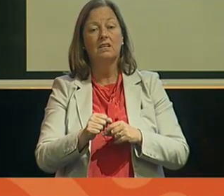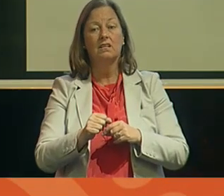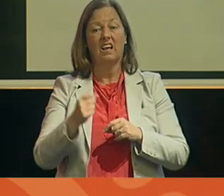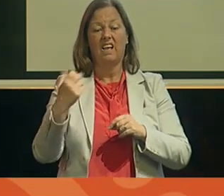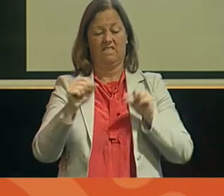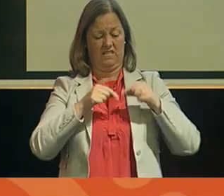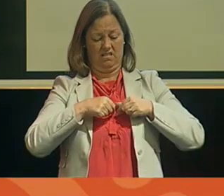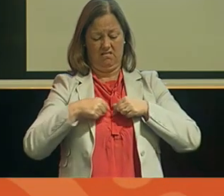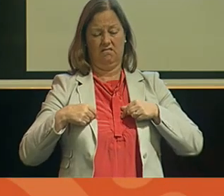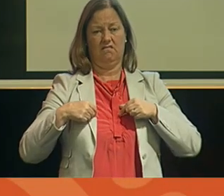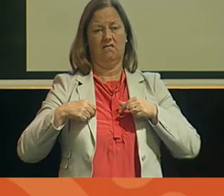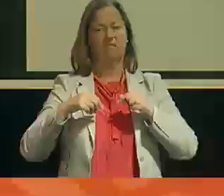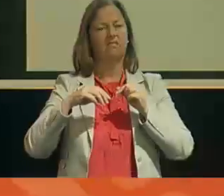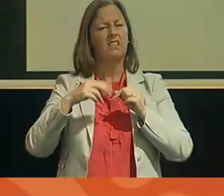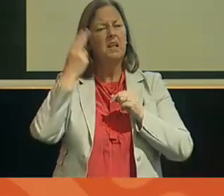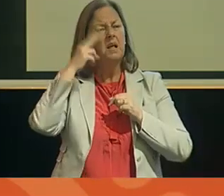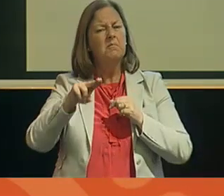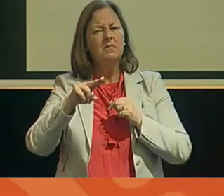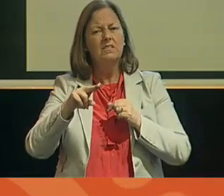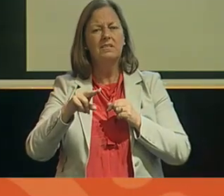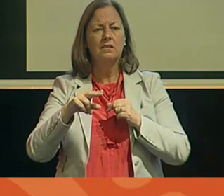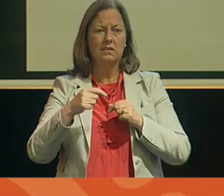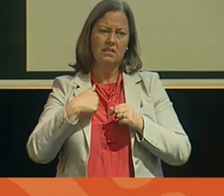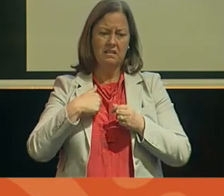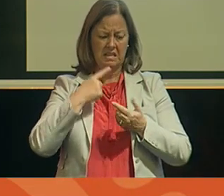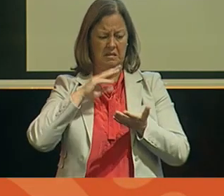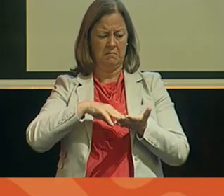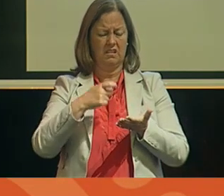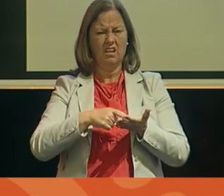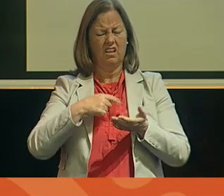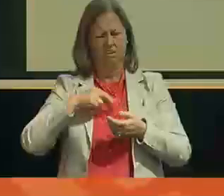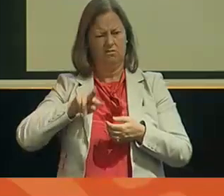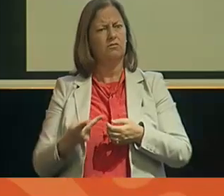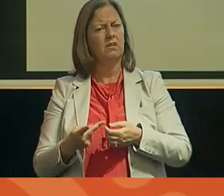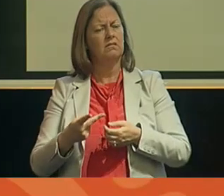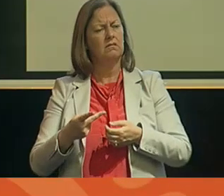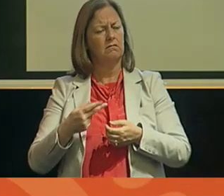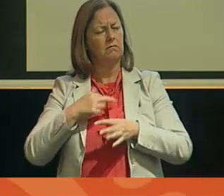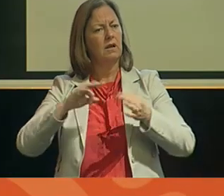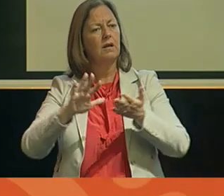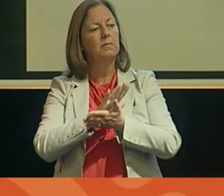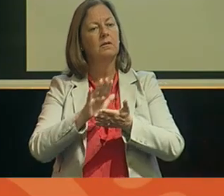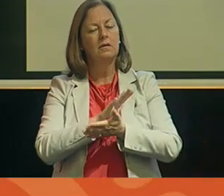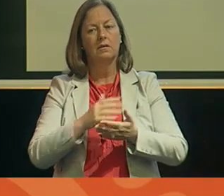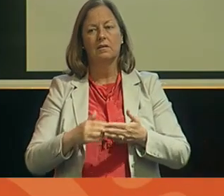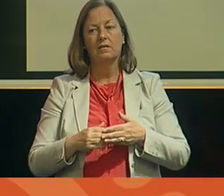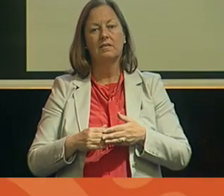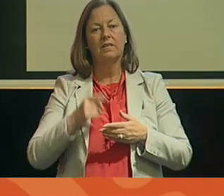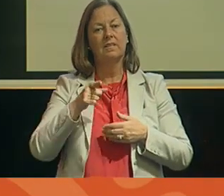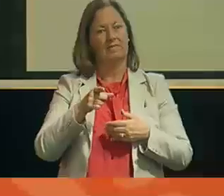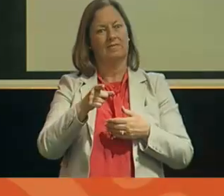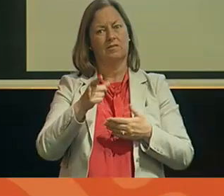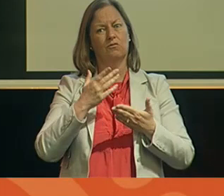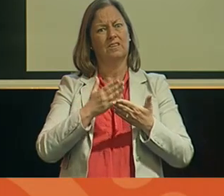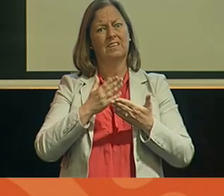tag. And what I did, of course I changed it. So a name issue, it's very important to